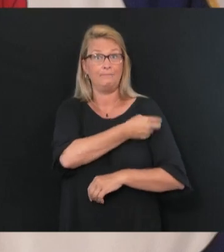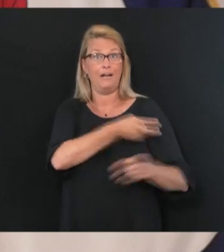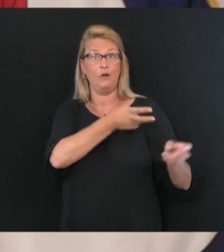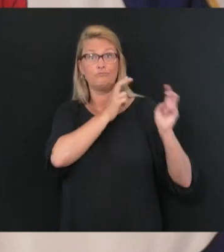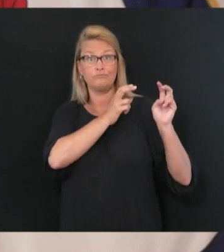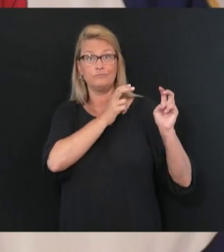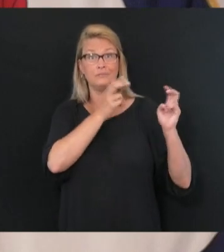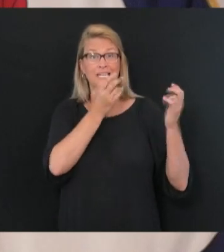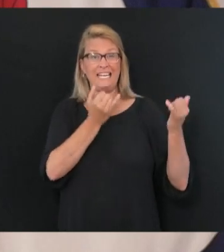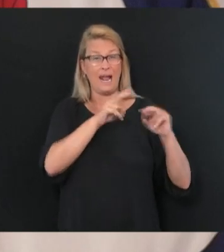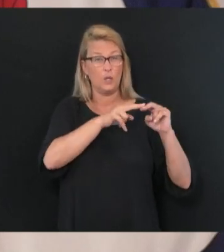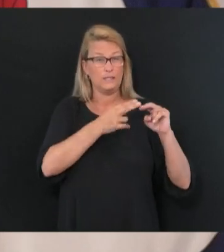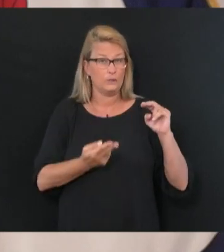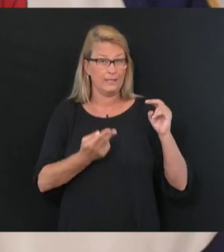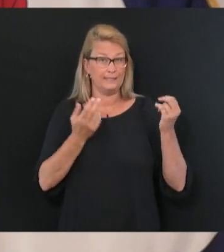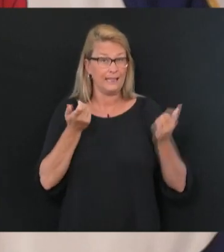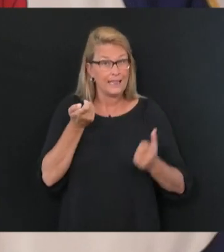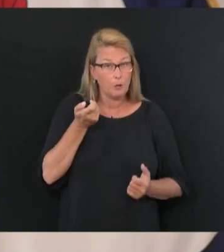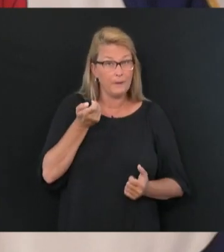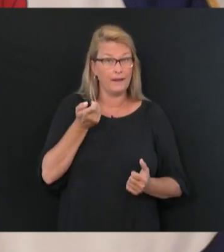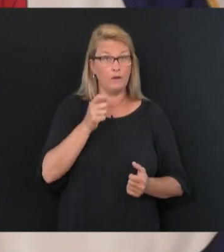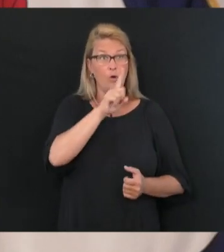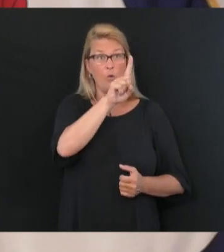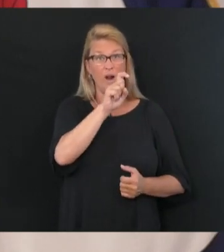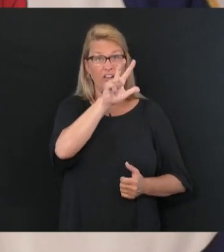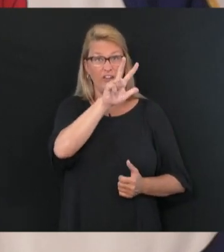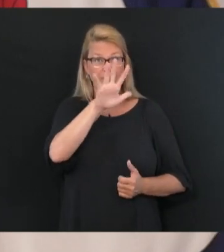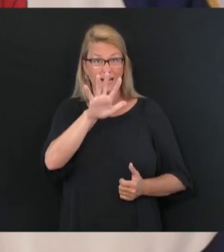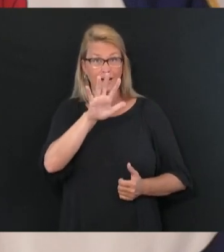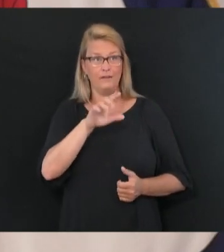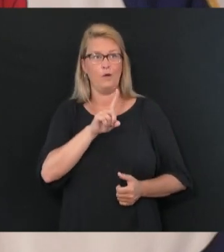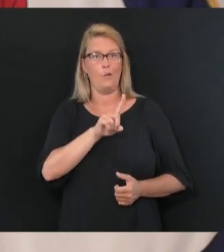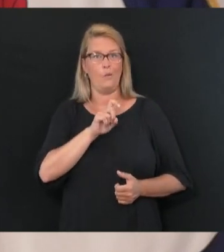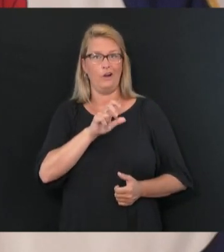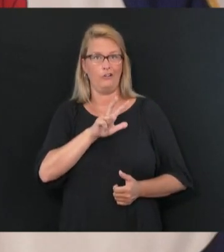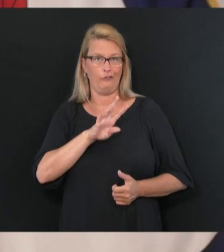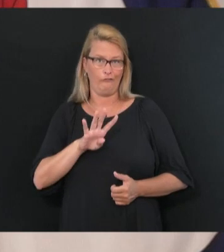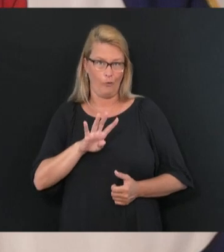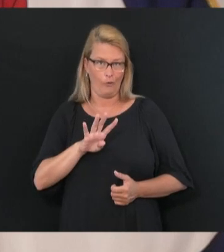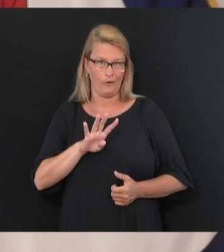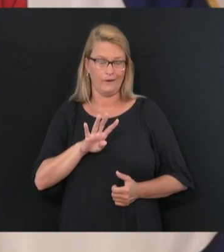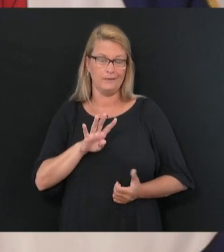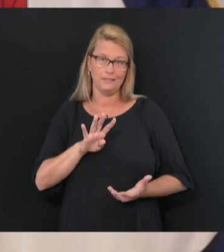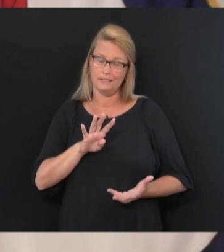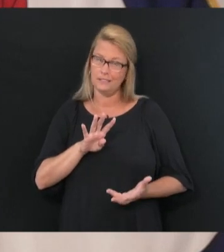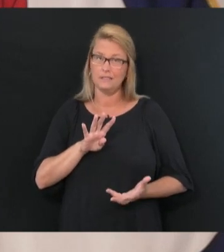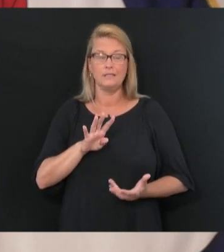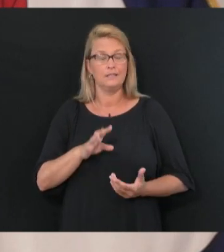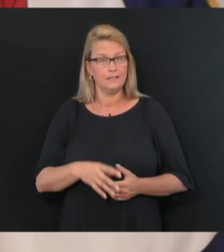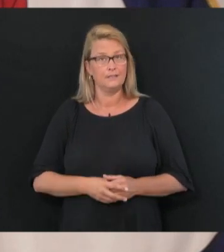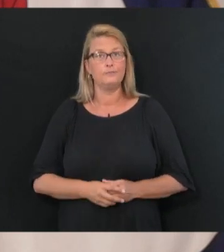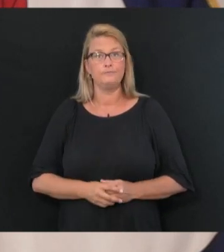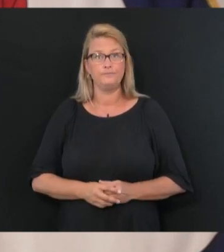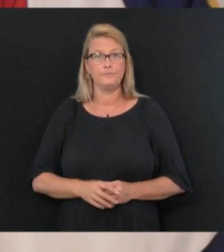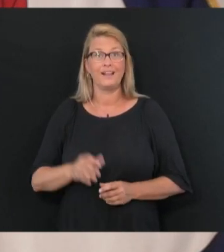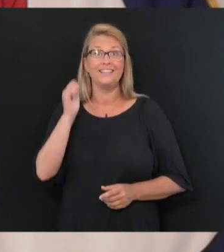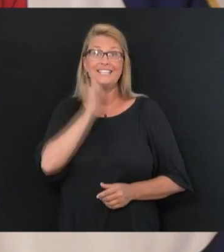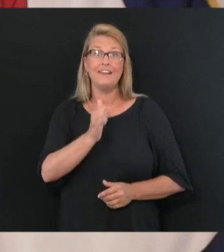have decreased just a little bit, from 135 to 134. Our